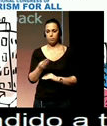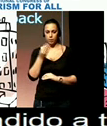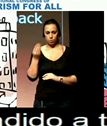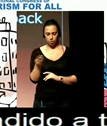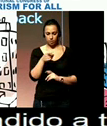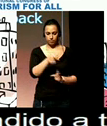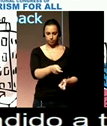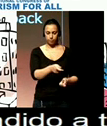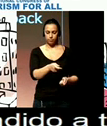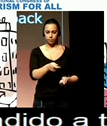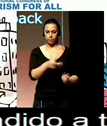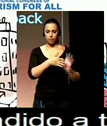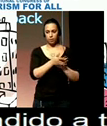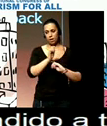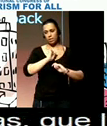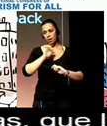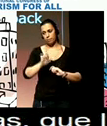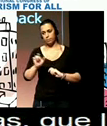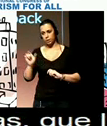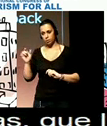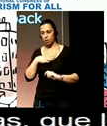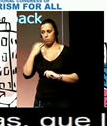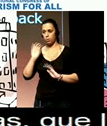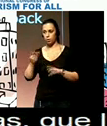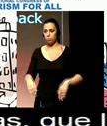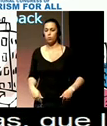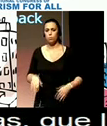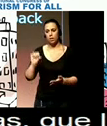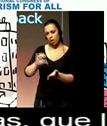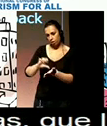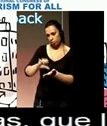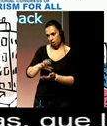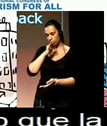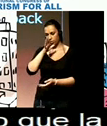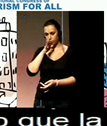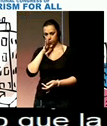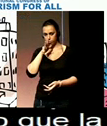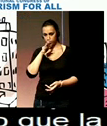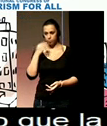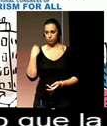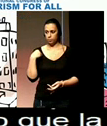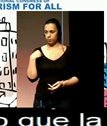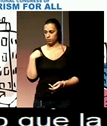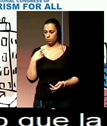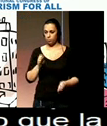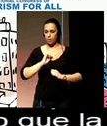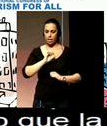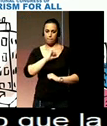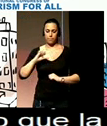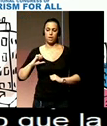part of the original character of ancient Athens, including all social